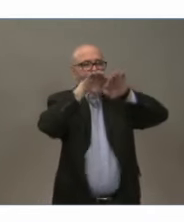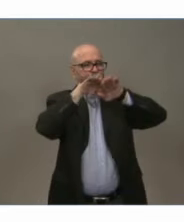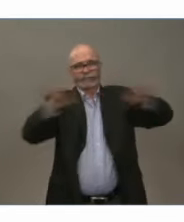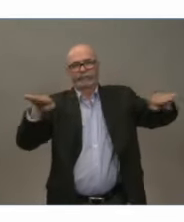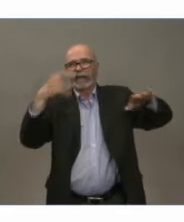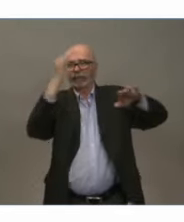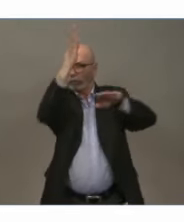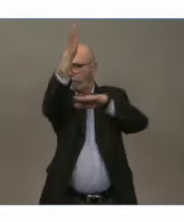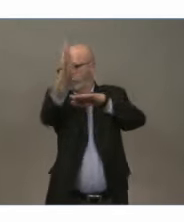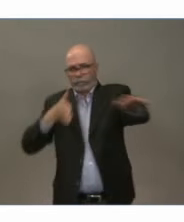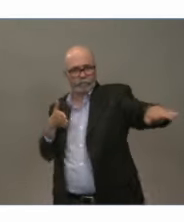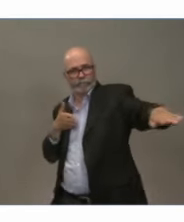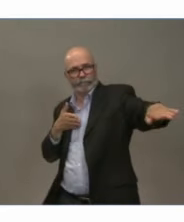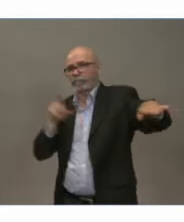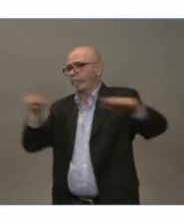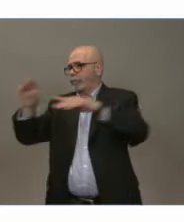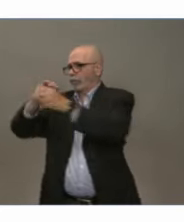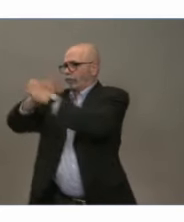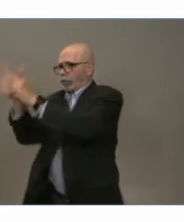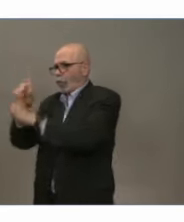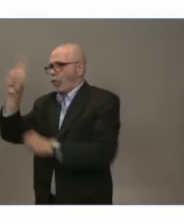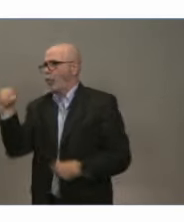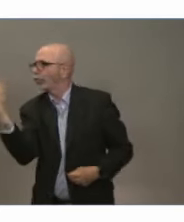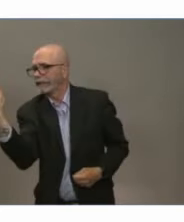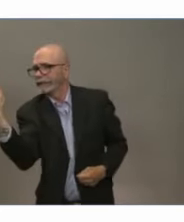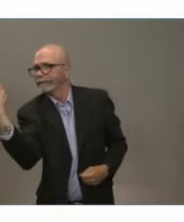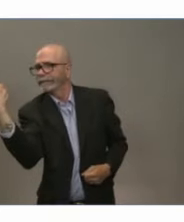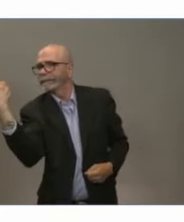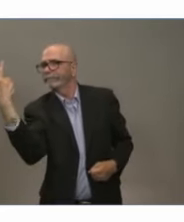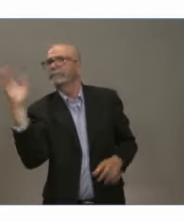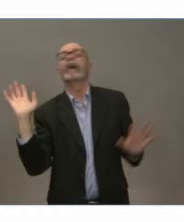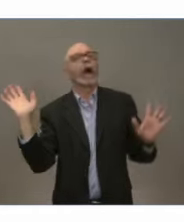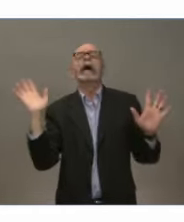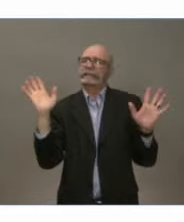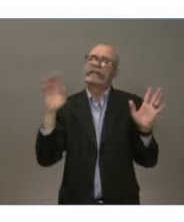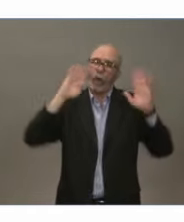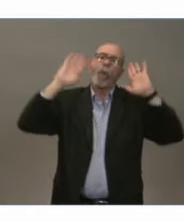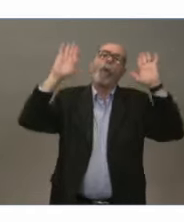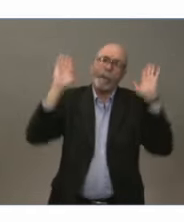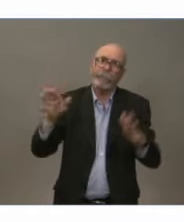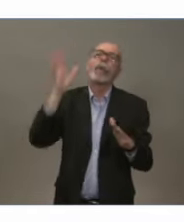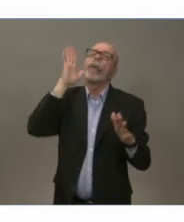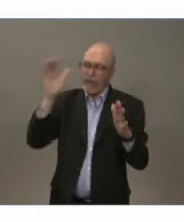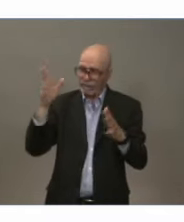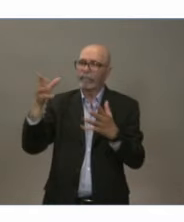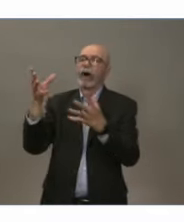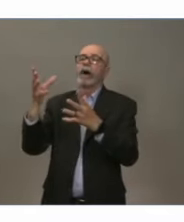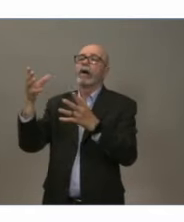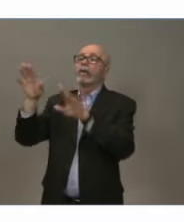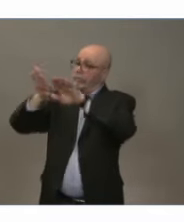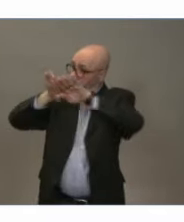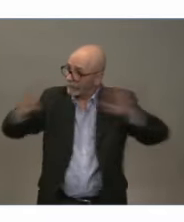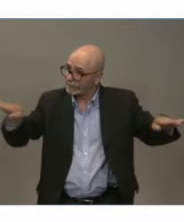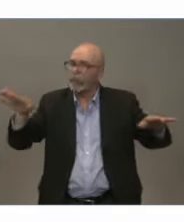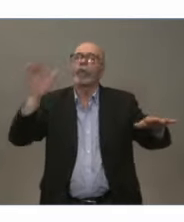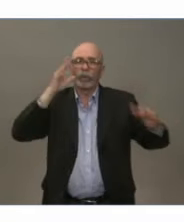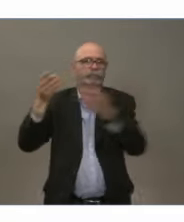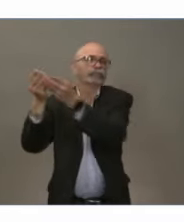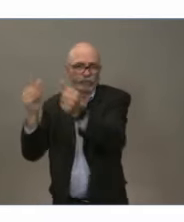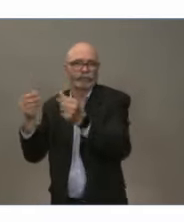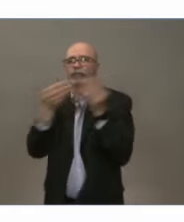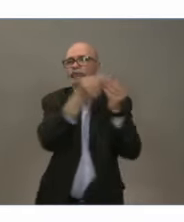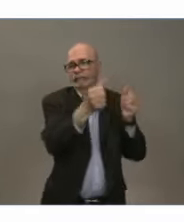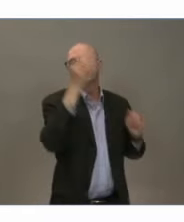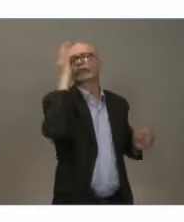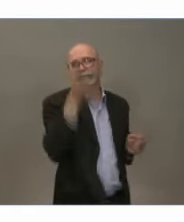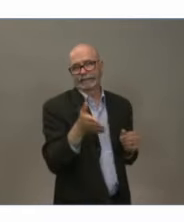that exact capacity, but isolation is an expectation and is part of our directive to long-term care facilities. Next, we'll go to